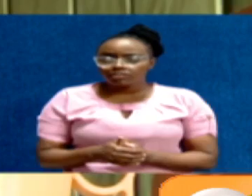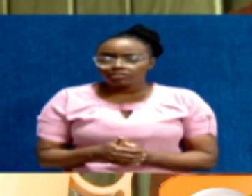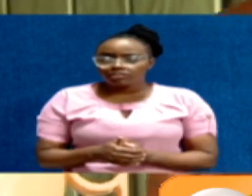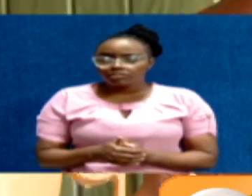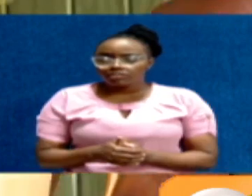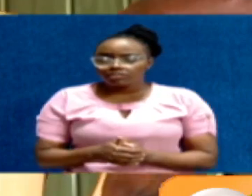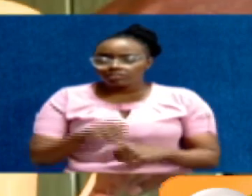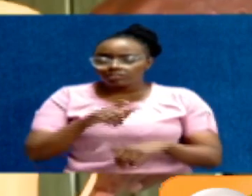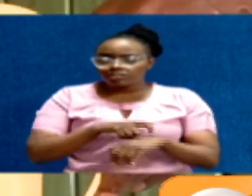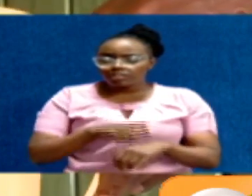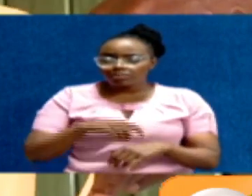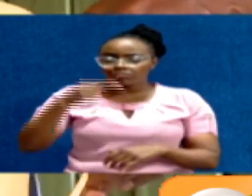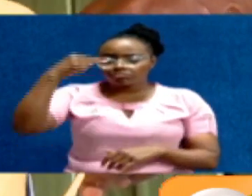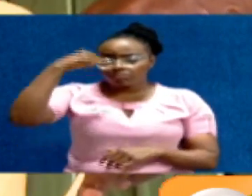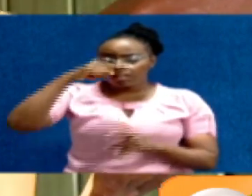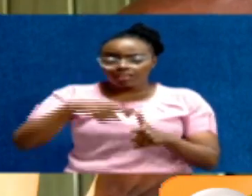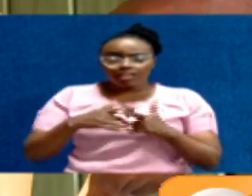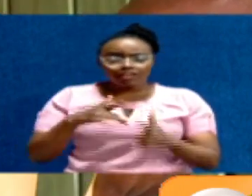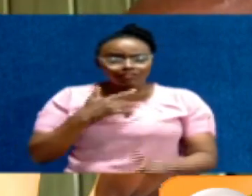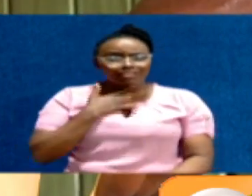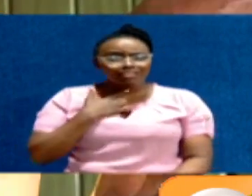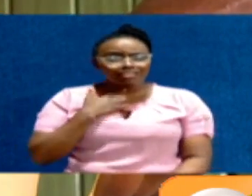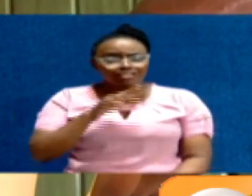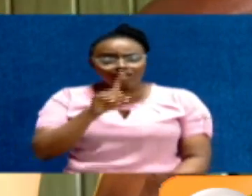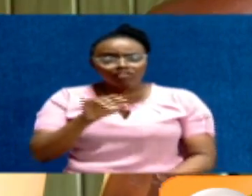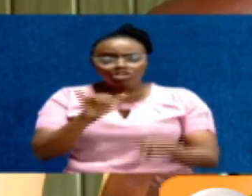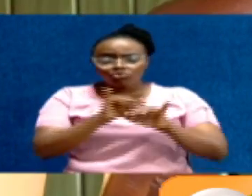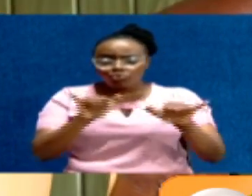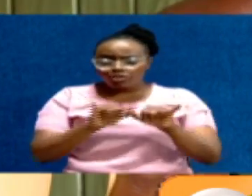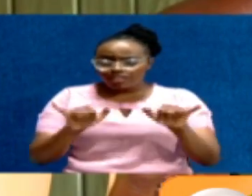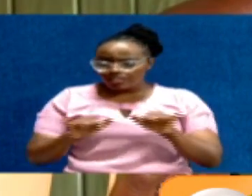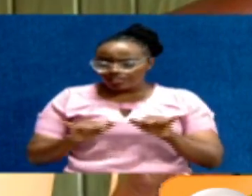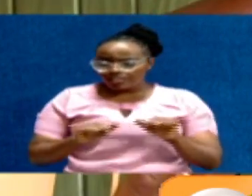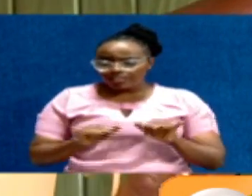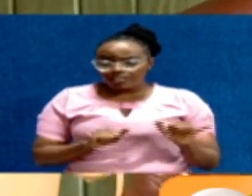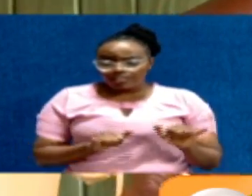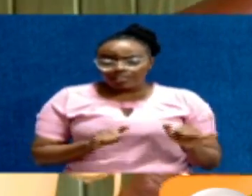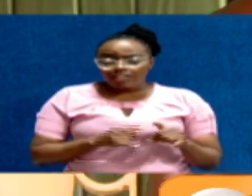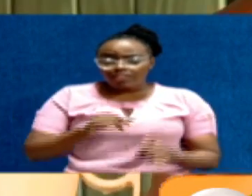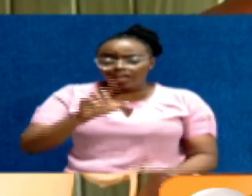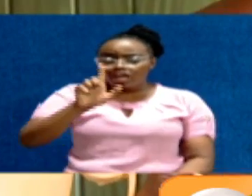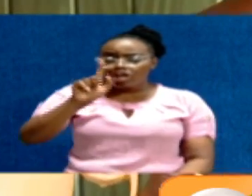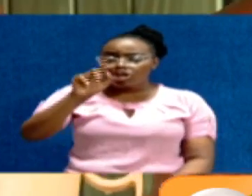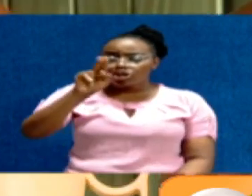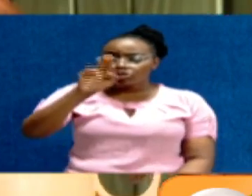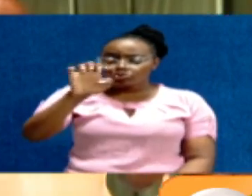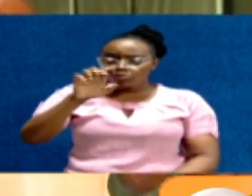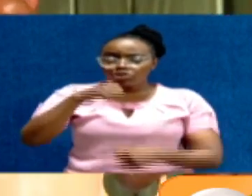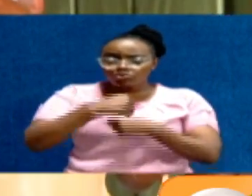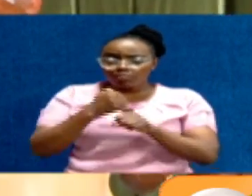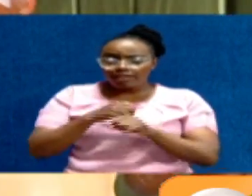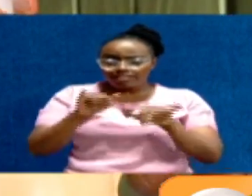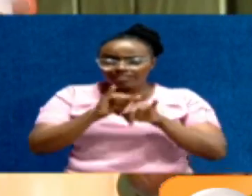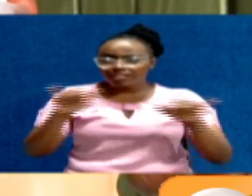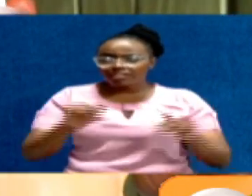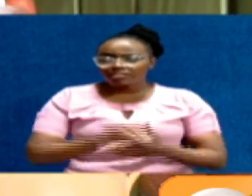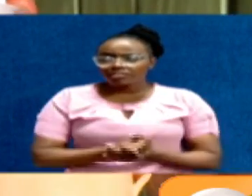Oh, ikiingia nasikia kiu pia. Kusafisha hiyo tube ndio isishikane. Oh, okay.